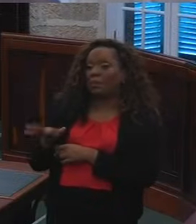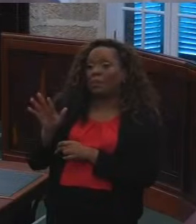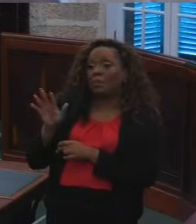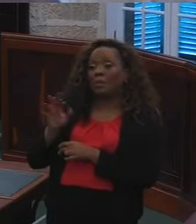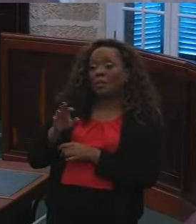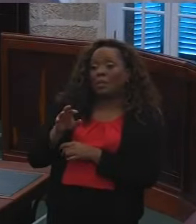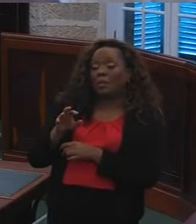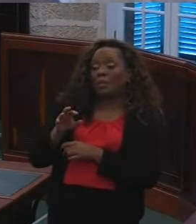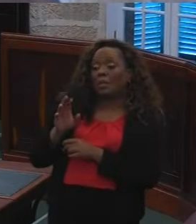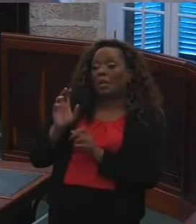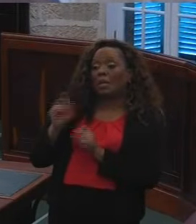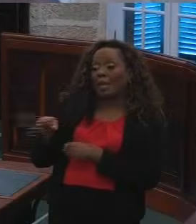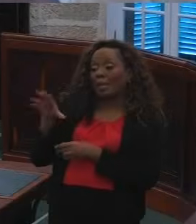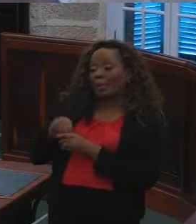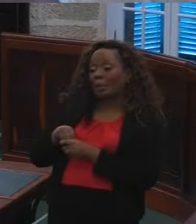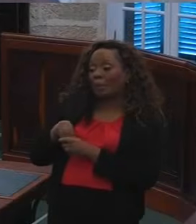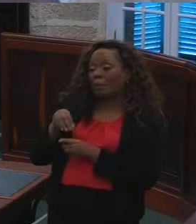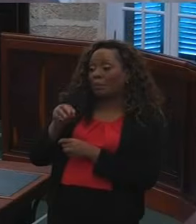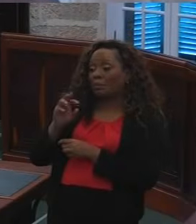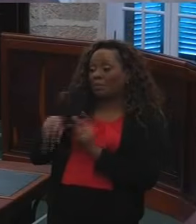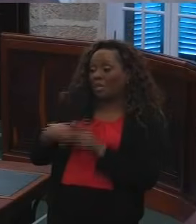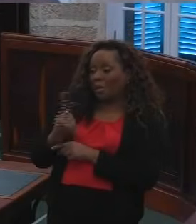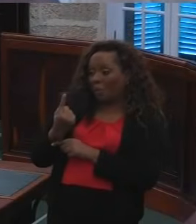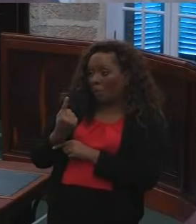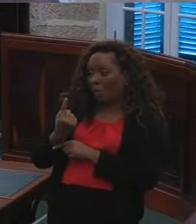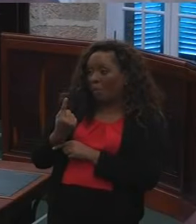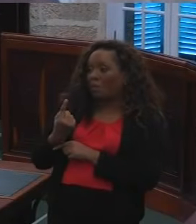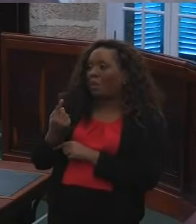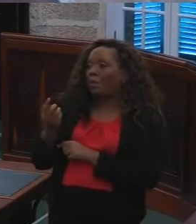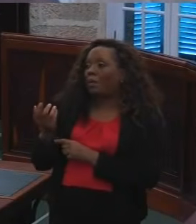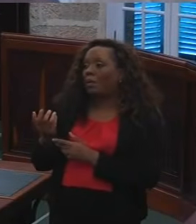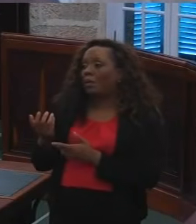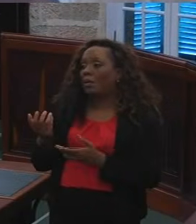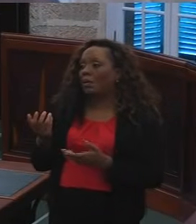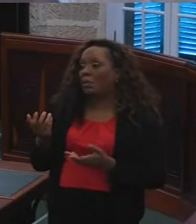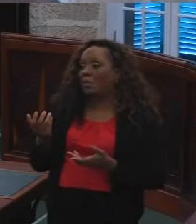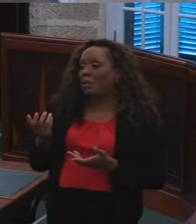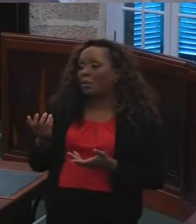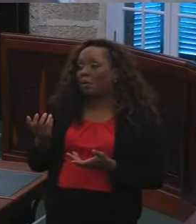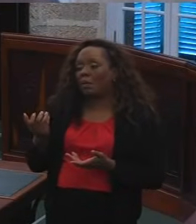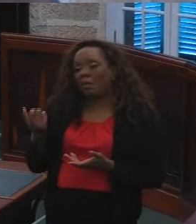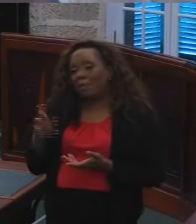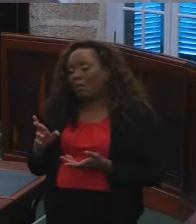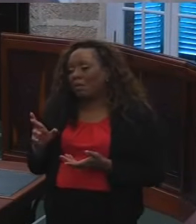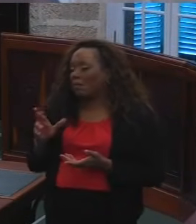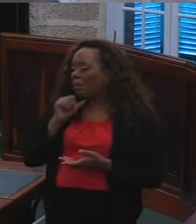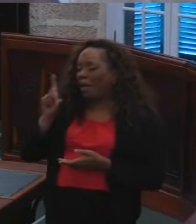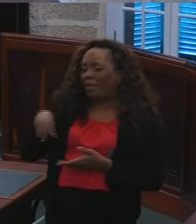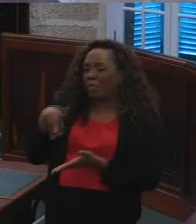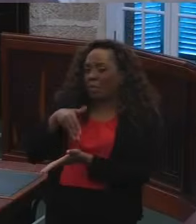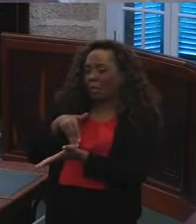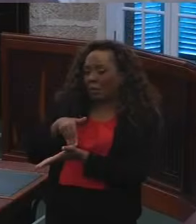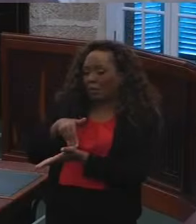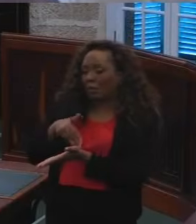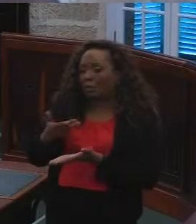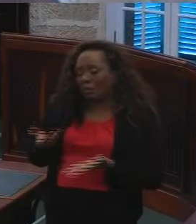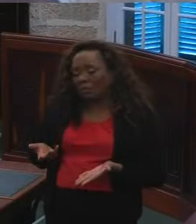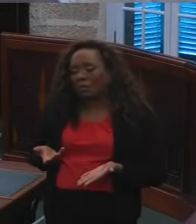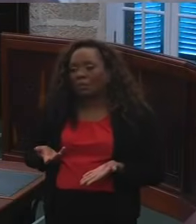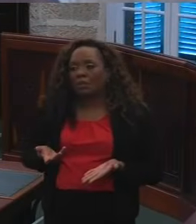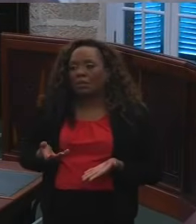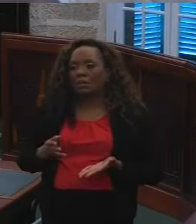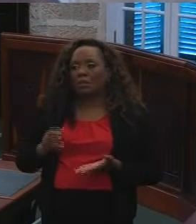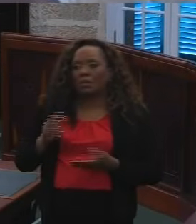and facilities that render care, whether it is medical or non-medical. So that is the basis